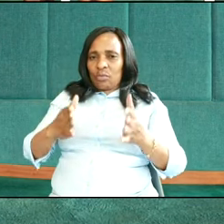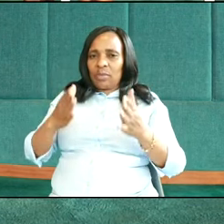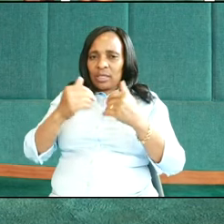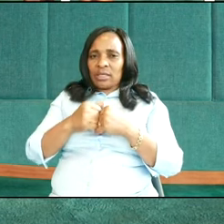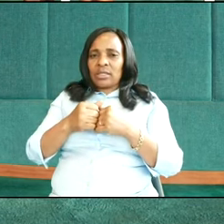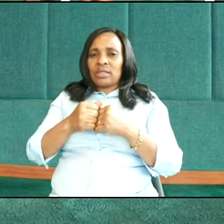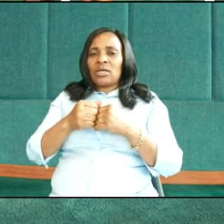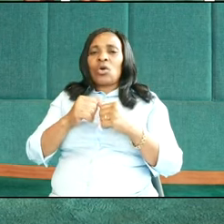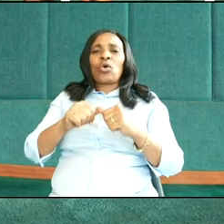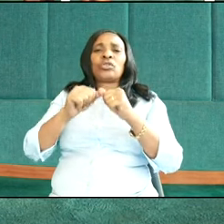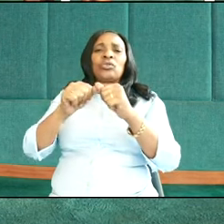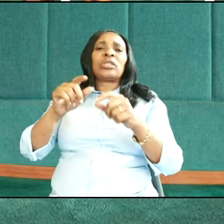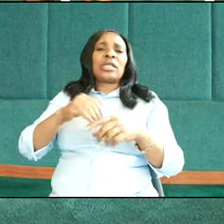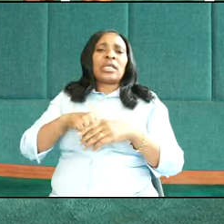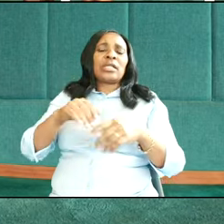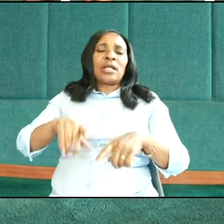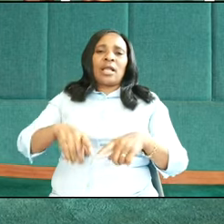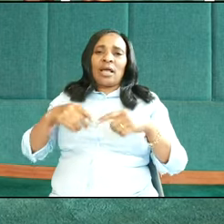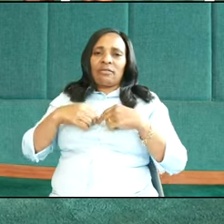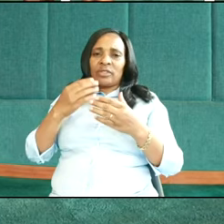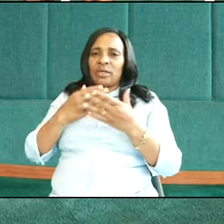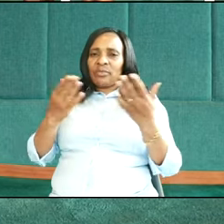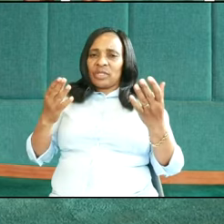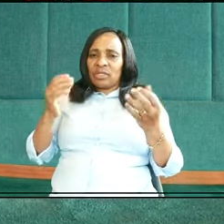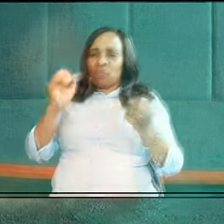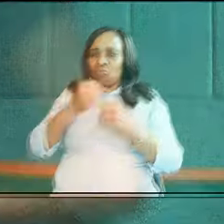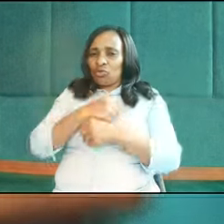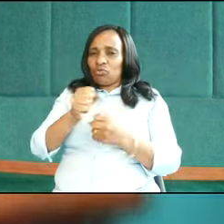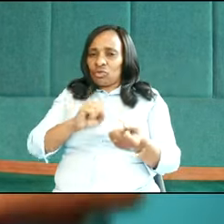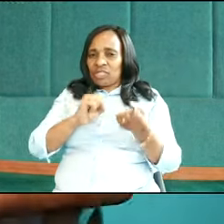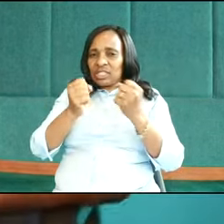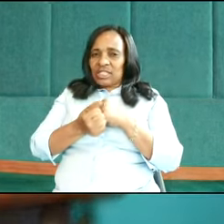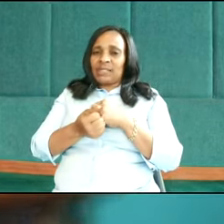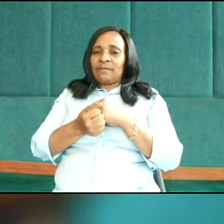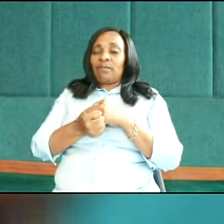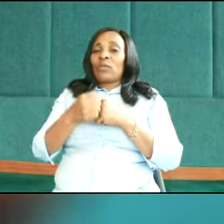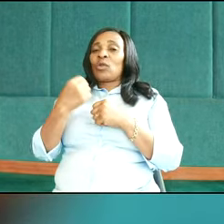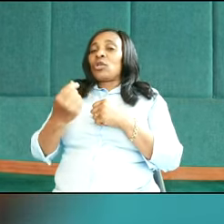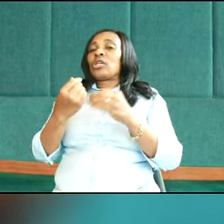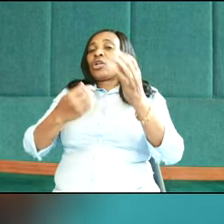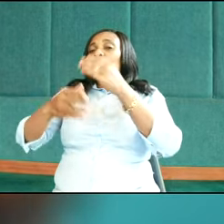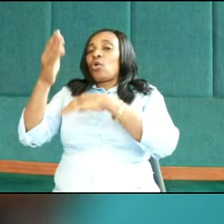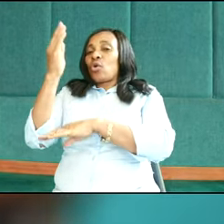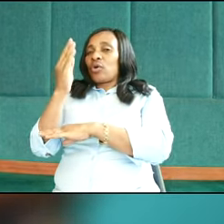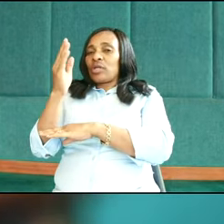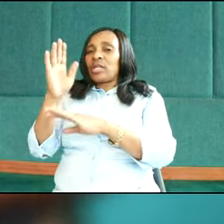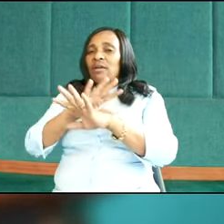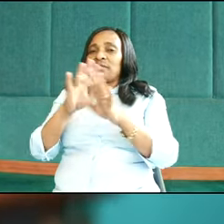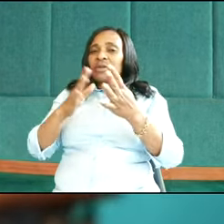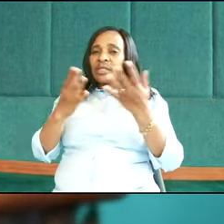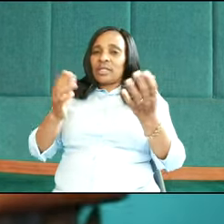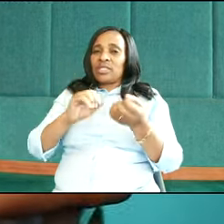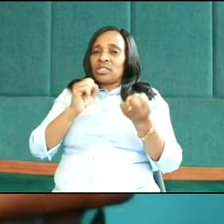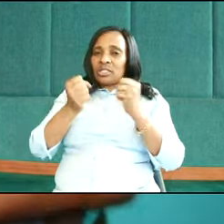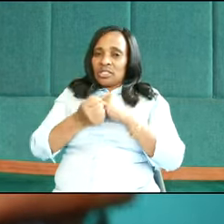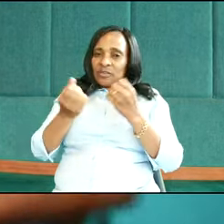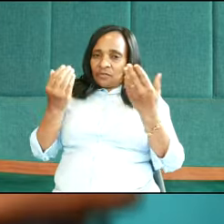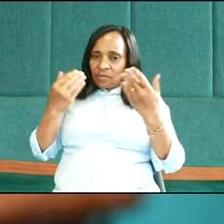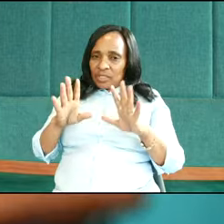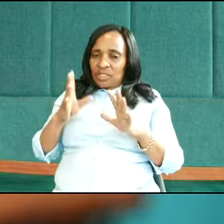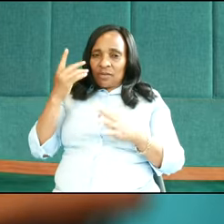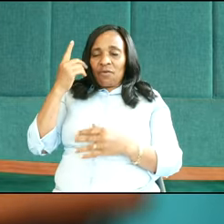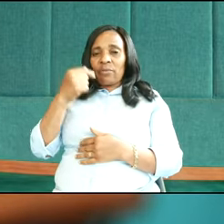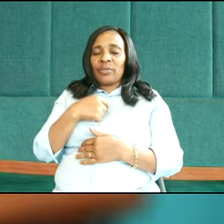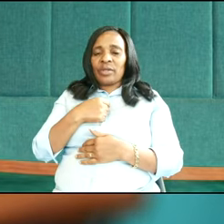constant in their life, something that doesn't change whatsoever. And that is only God. Everything else changes. So for